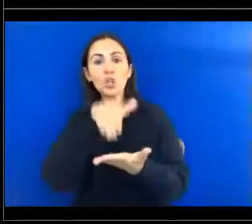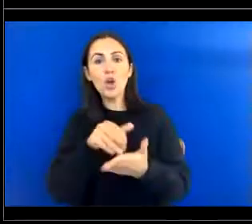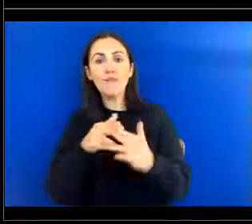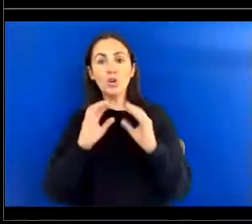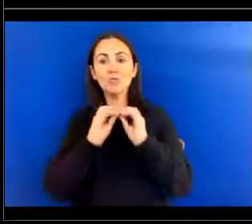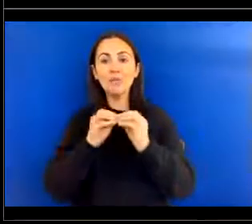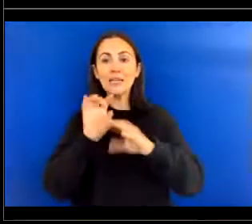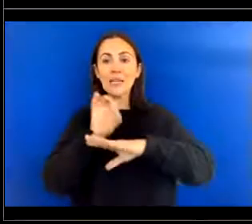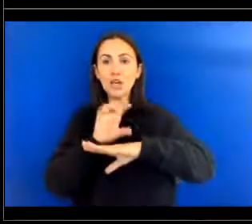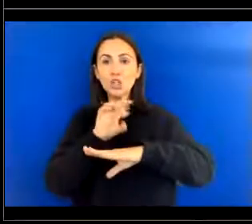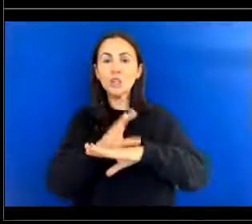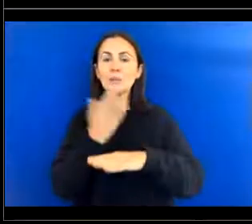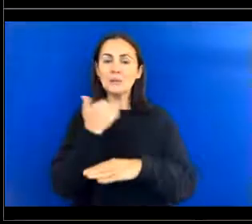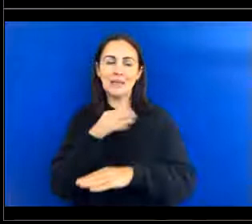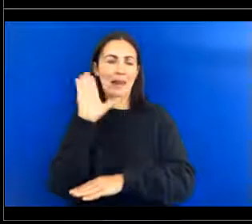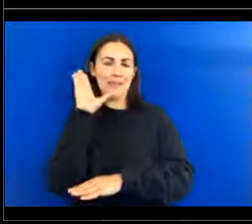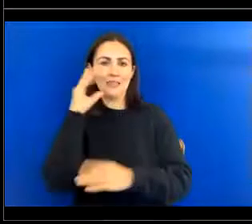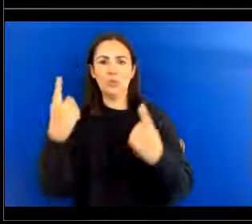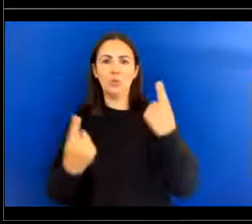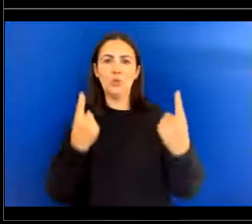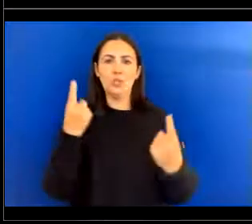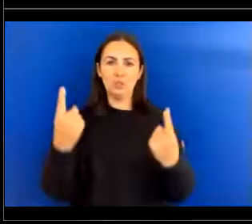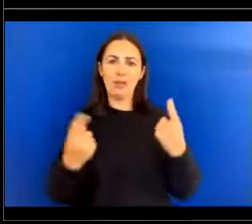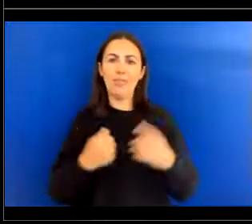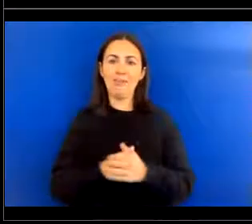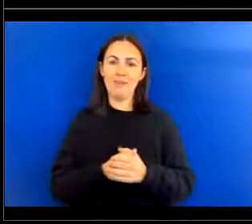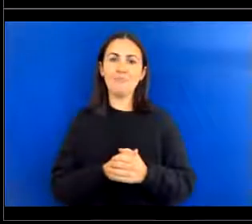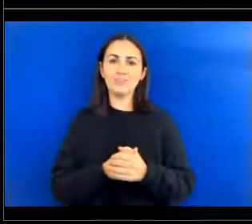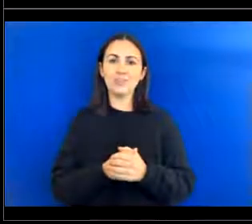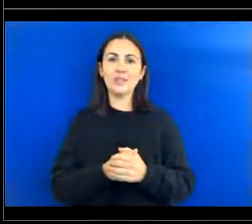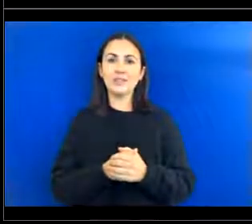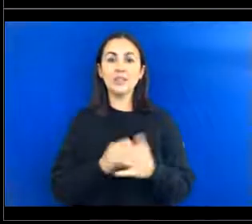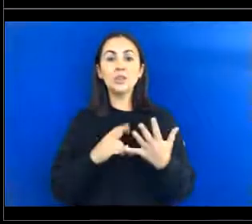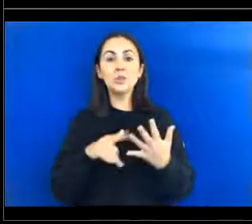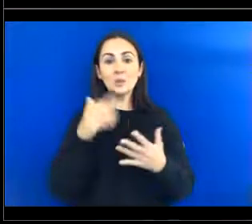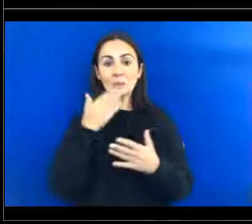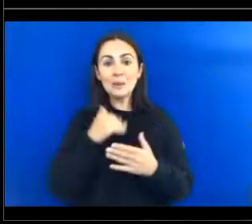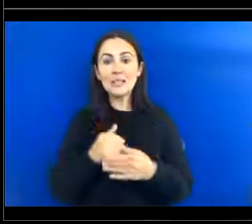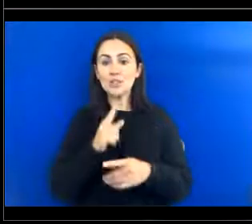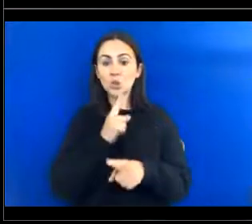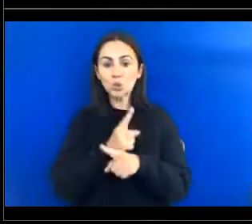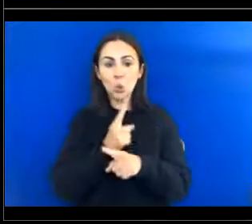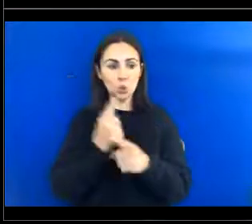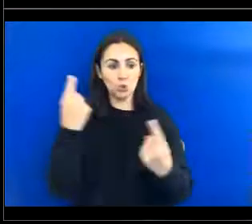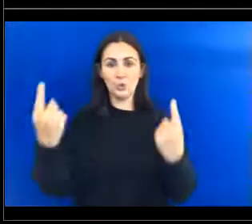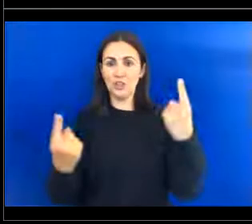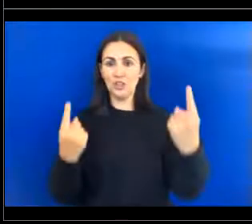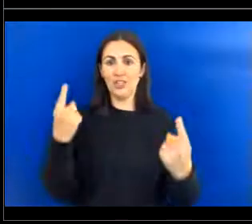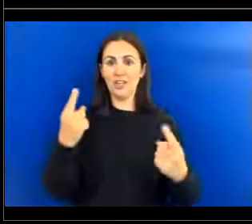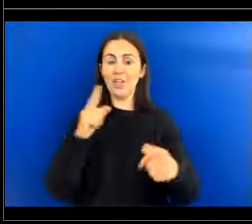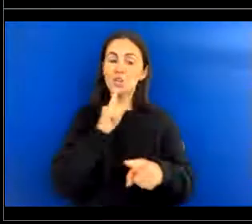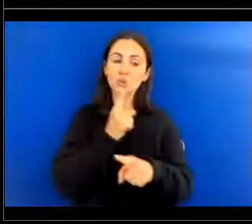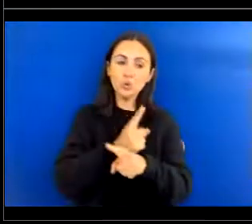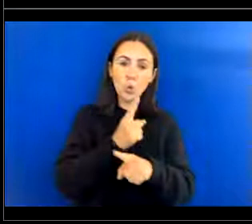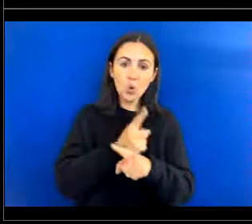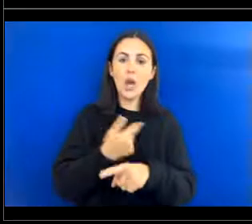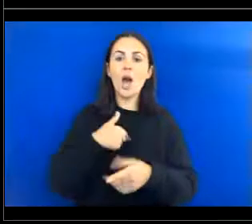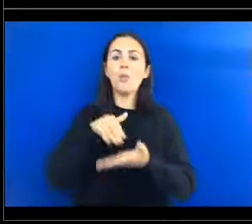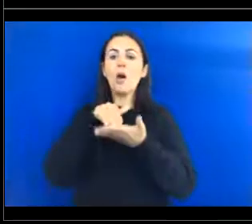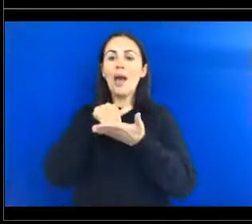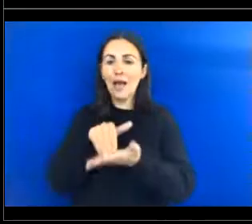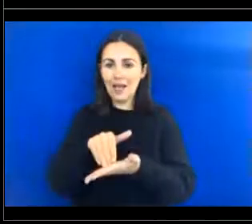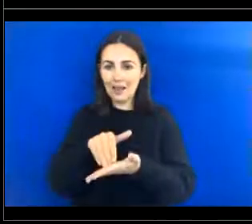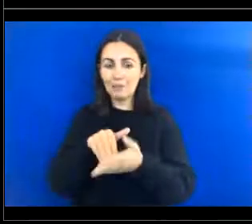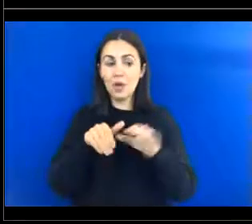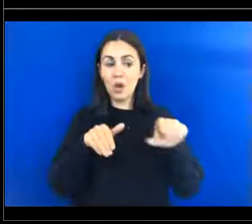we have that list, we're saying to people, you really need to start talking to each other directly. And as the mediator, I would help with that. I